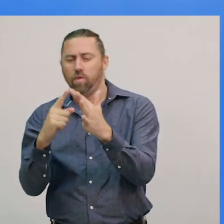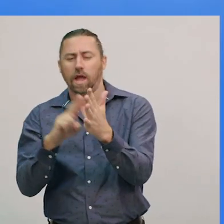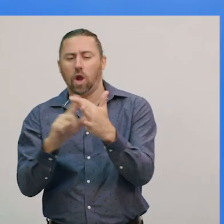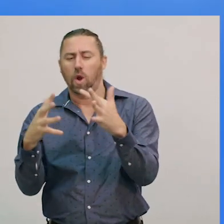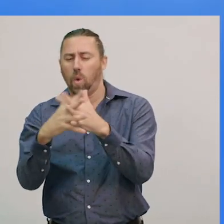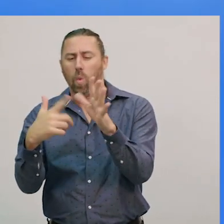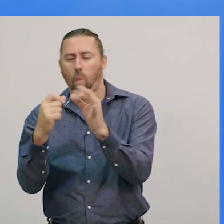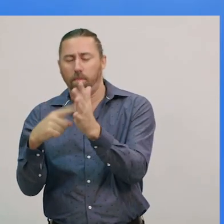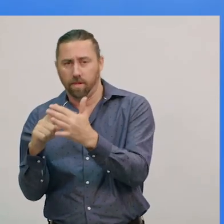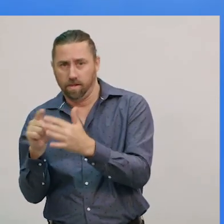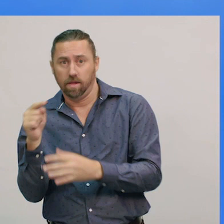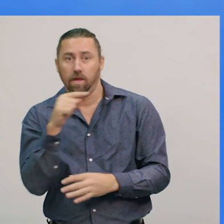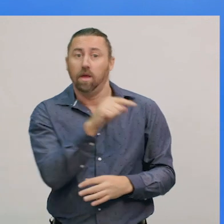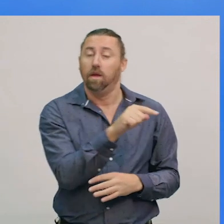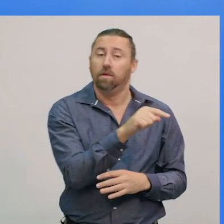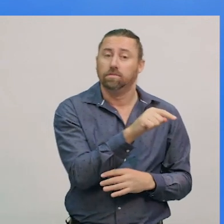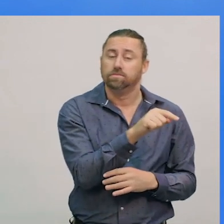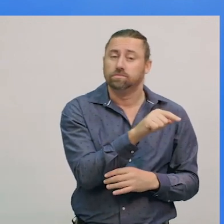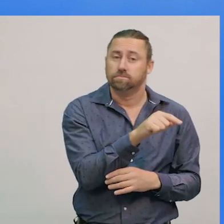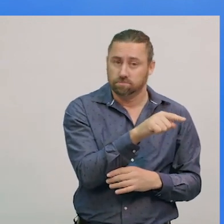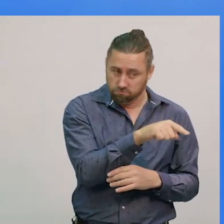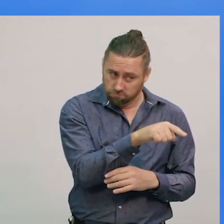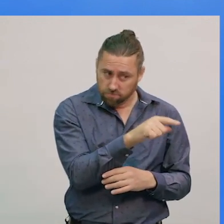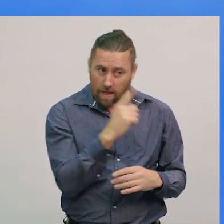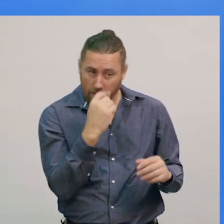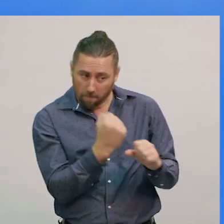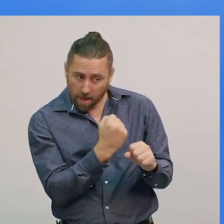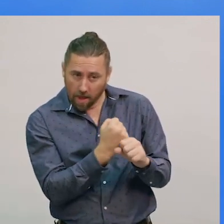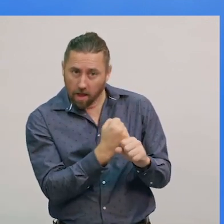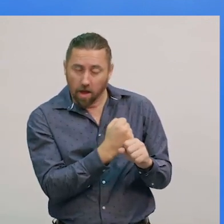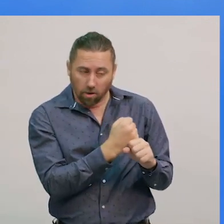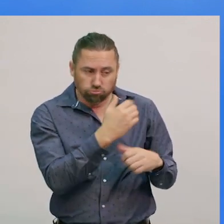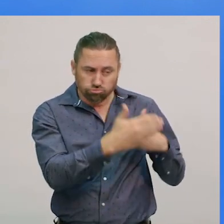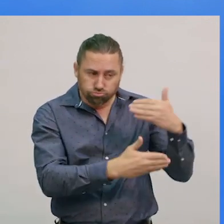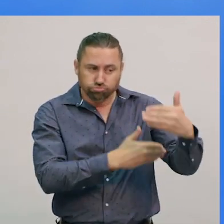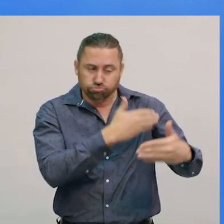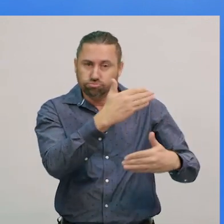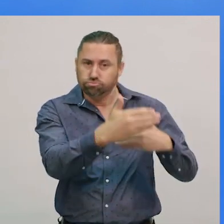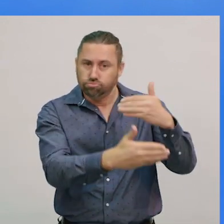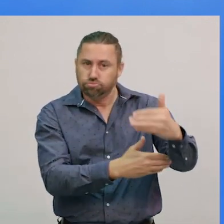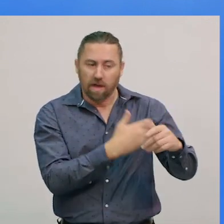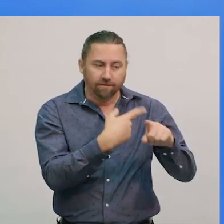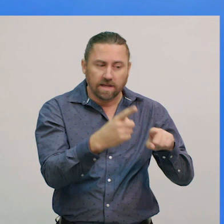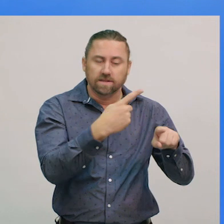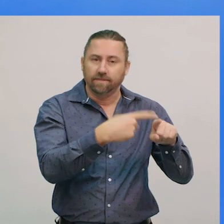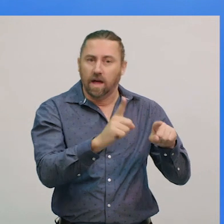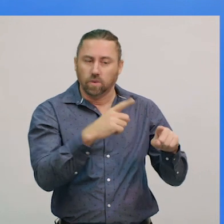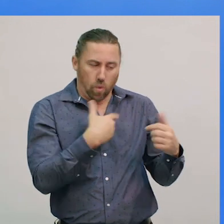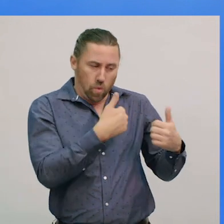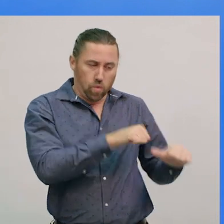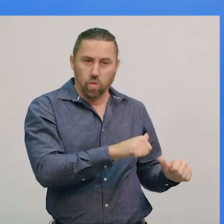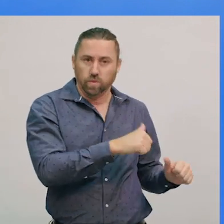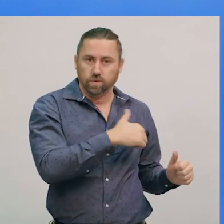a renewable energy source is one that is being produced, grown or replaced over time at a rate that is faster than it's being